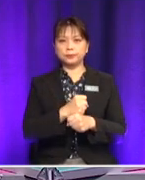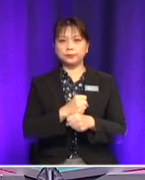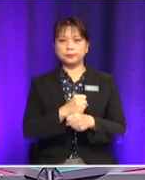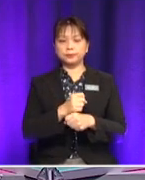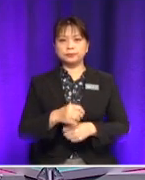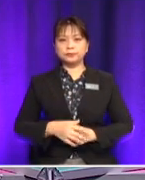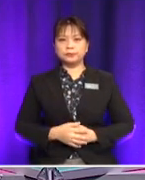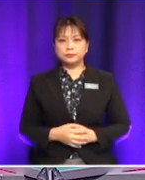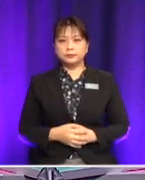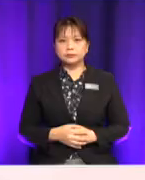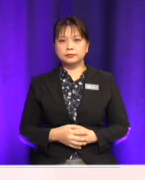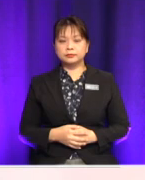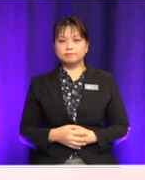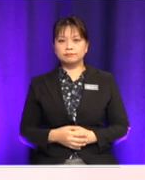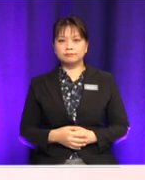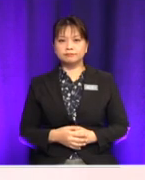G-O-O-D-J-O-B.